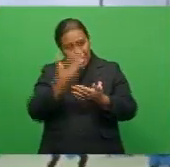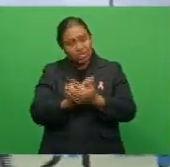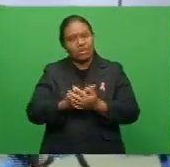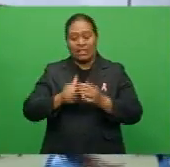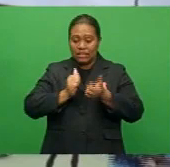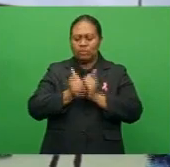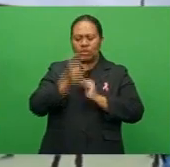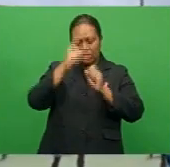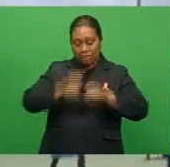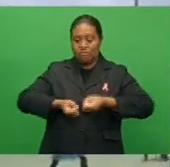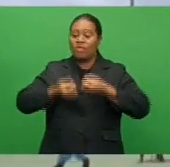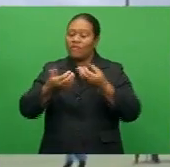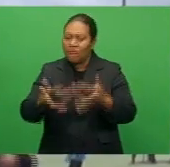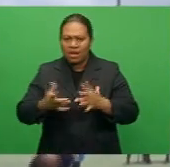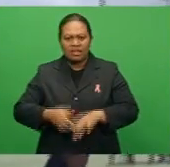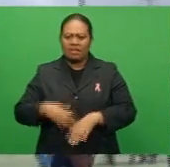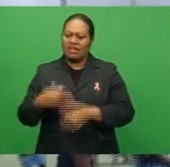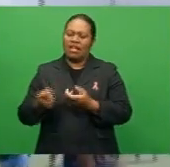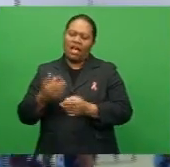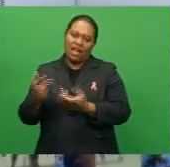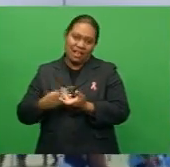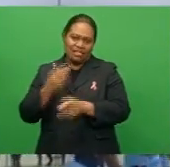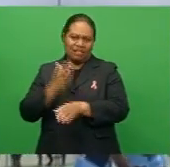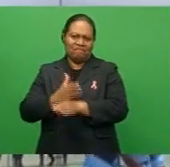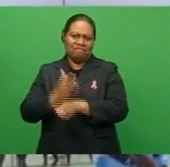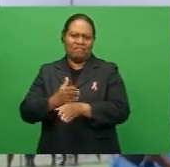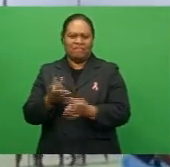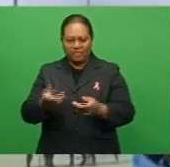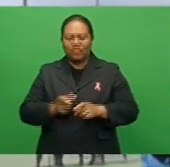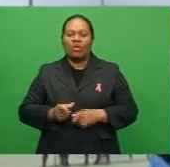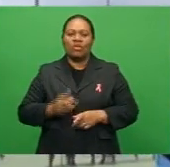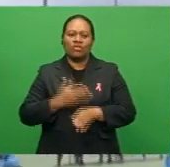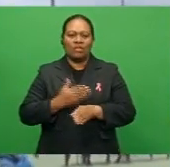representing the district, and